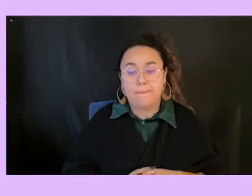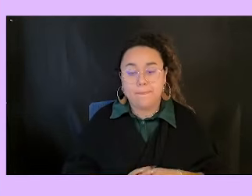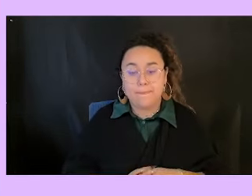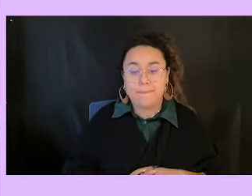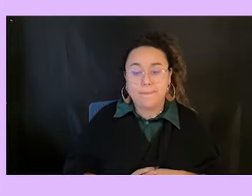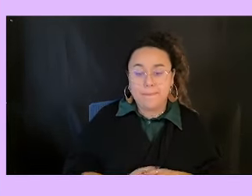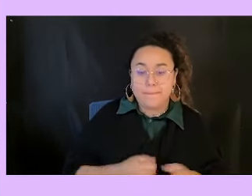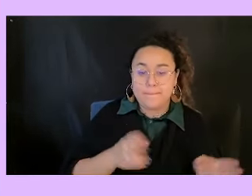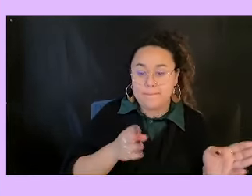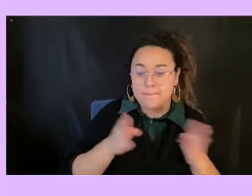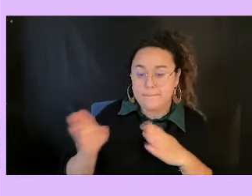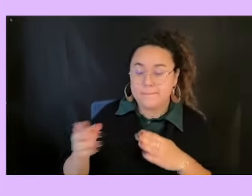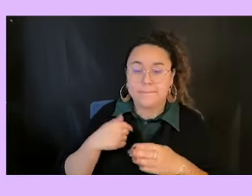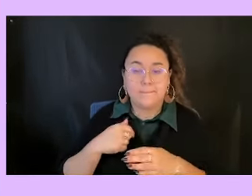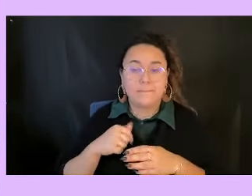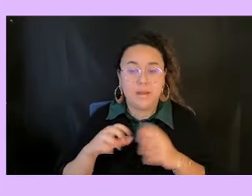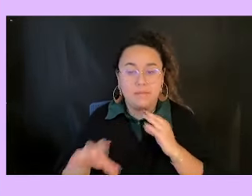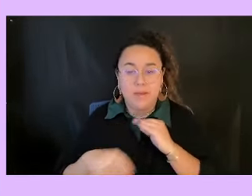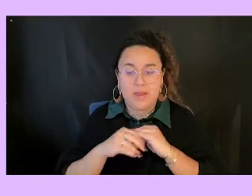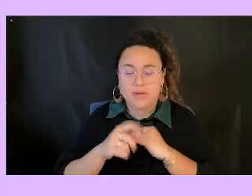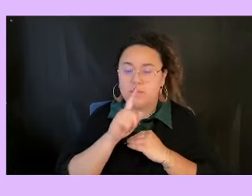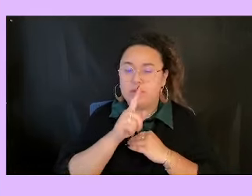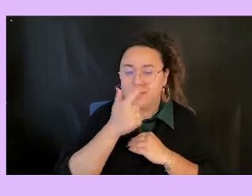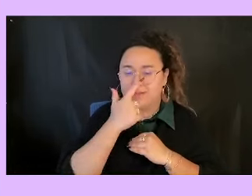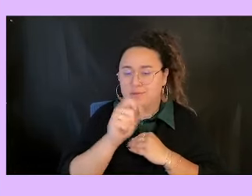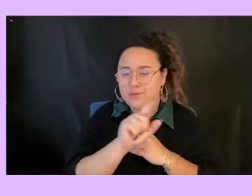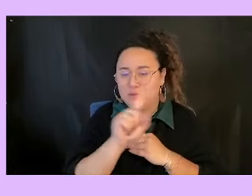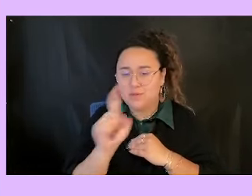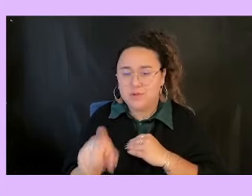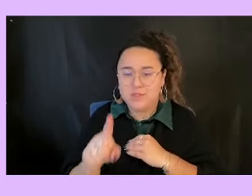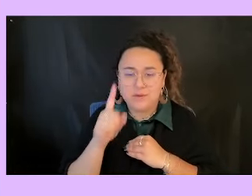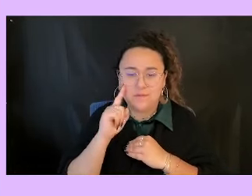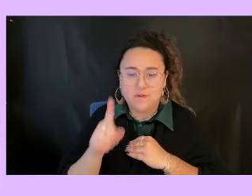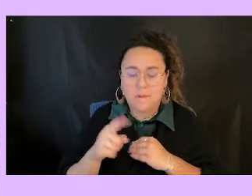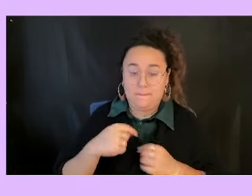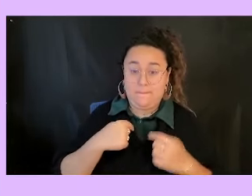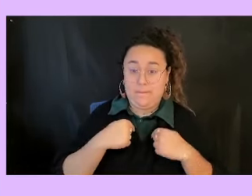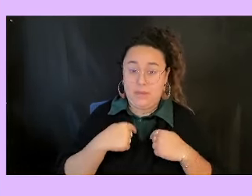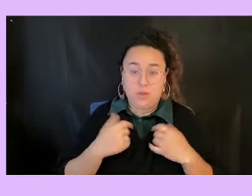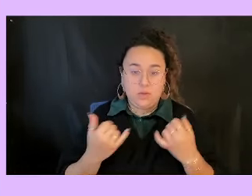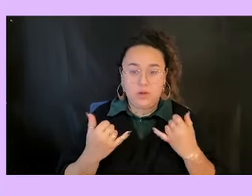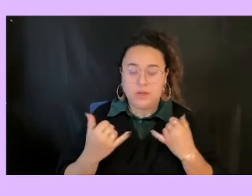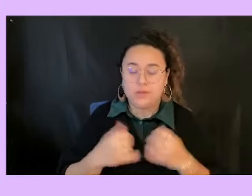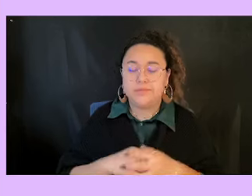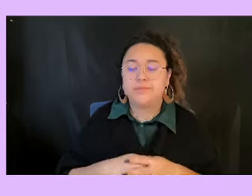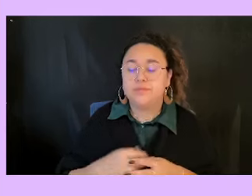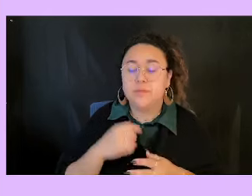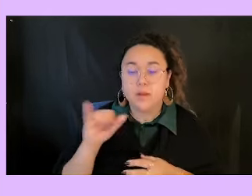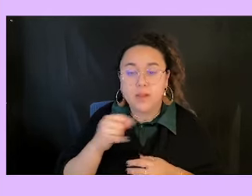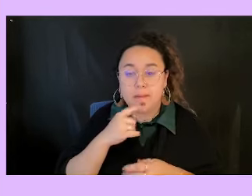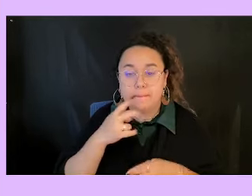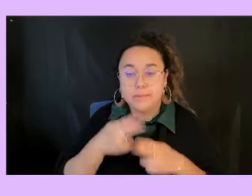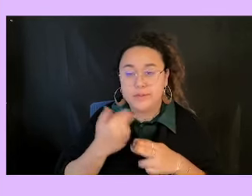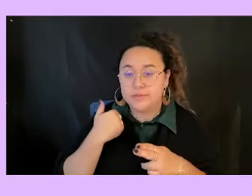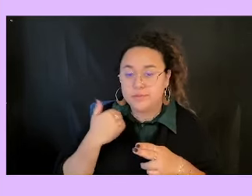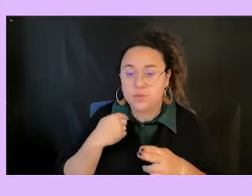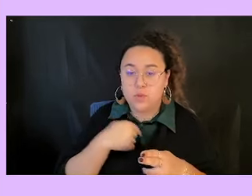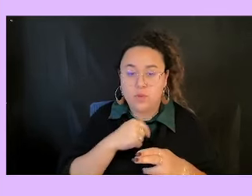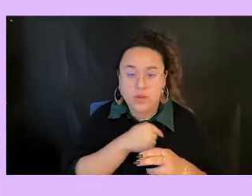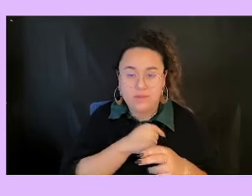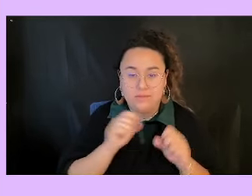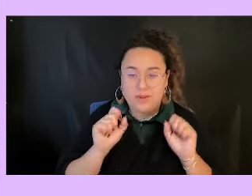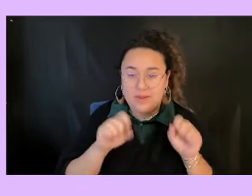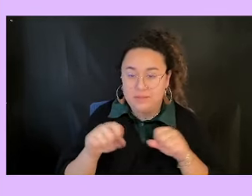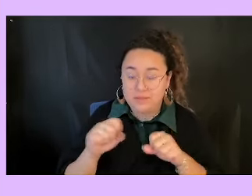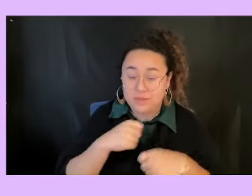Yeah, I would add, I mean, it's an interesting question for me right now, because like I mentioned, we've been able to make some really